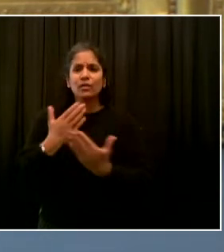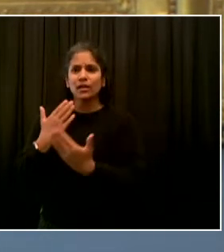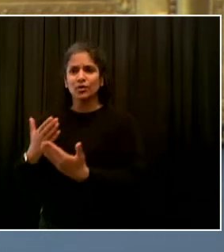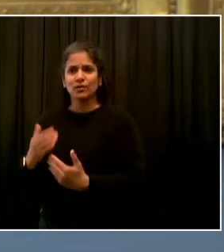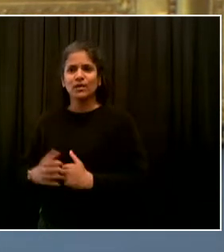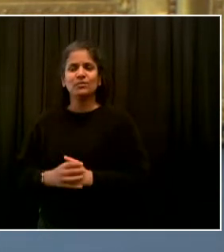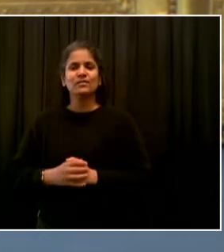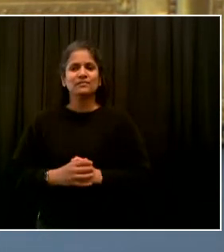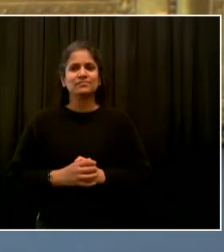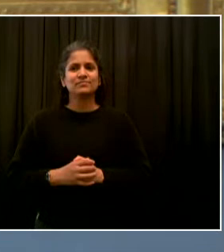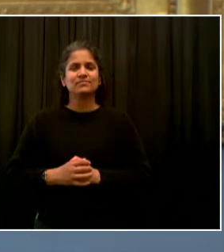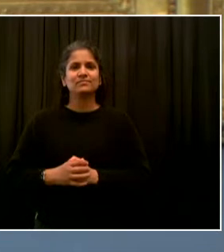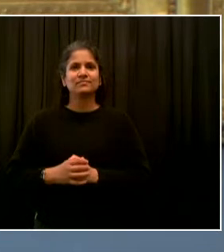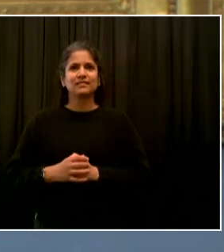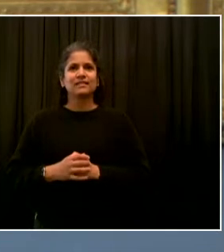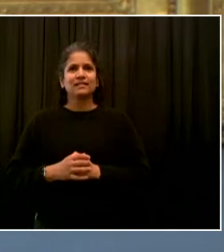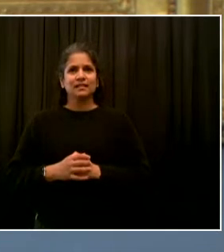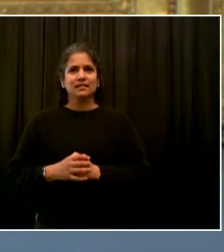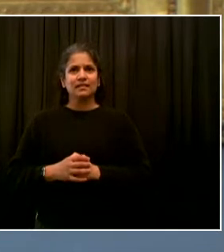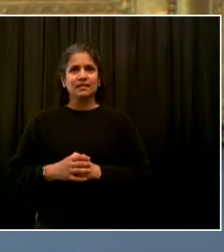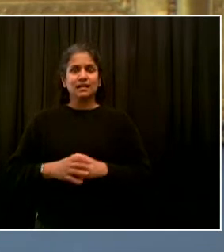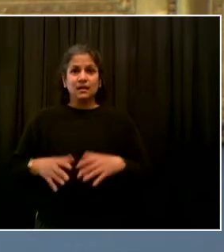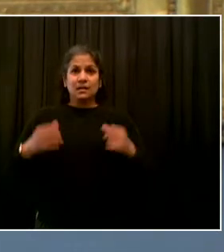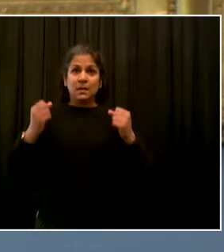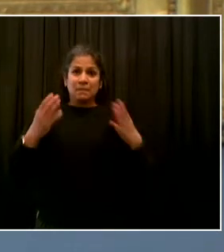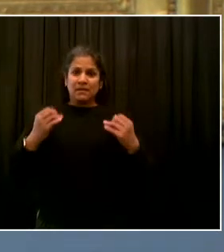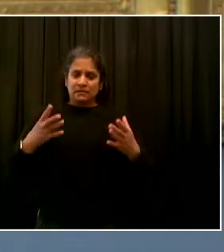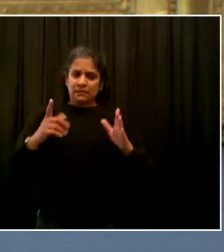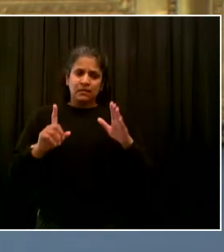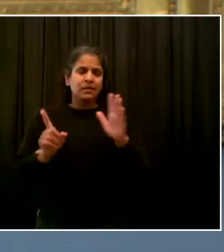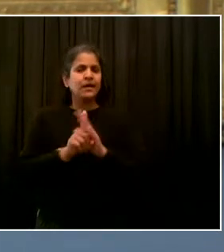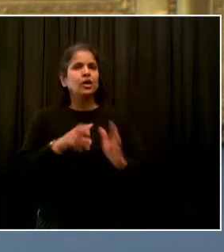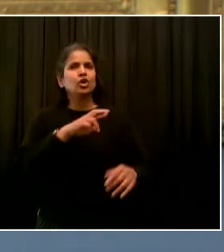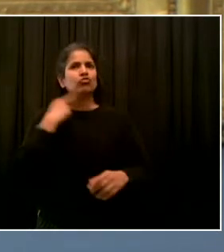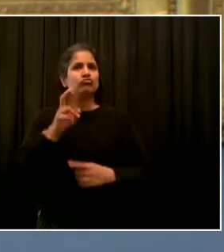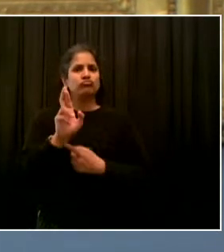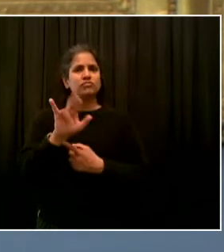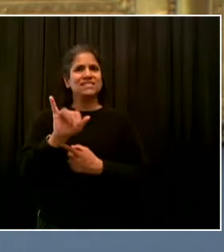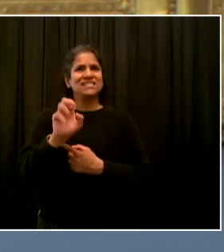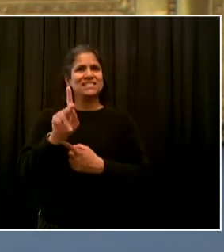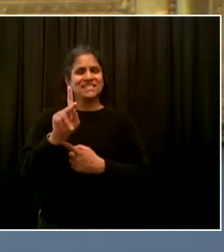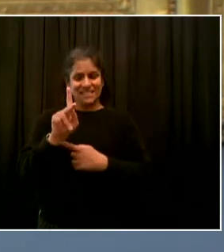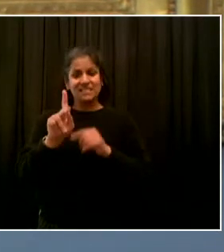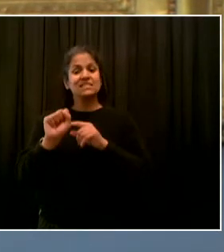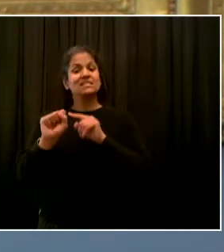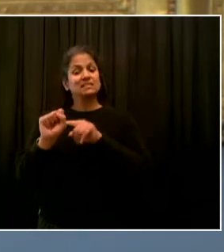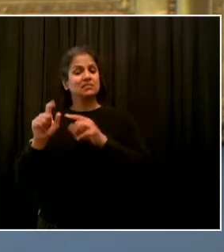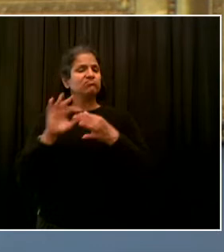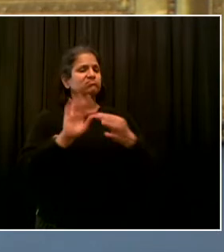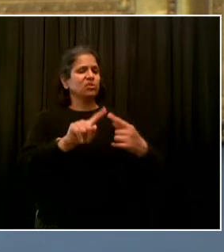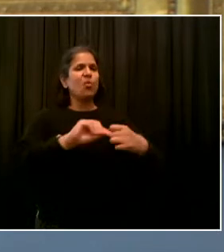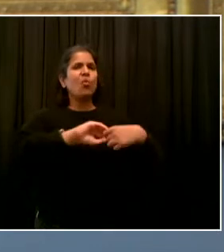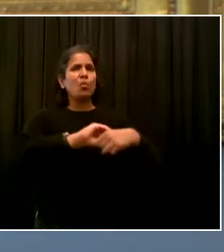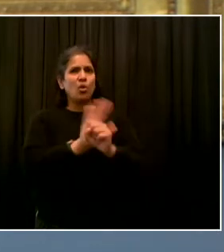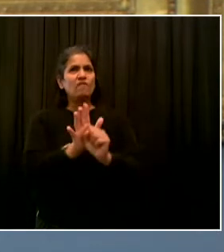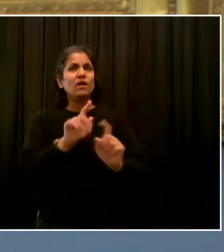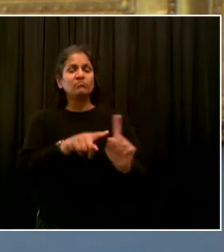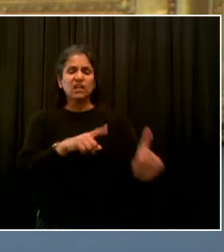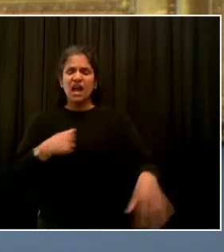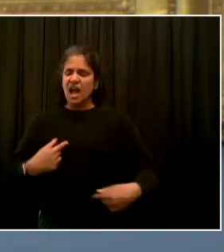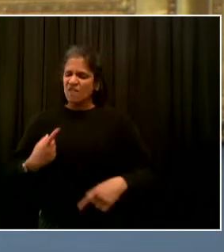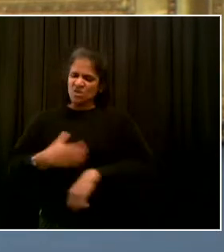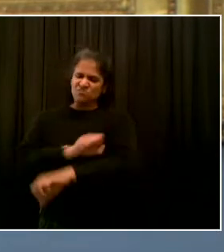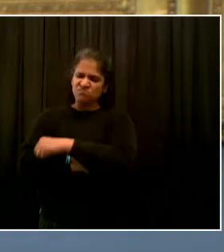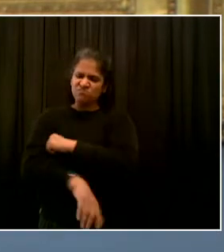Many risks we have to overcome with COVID, but we remain committed to assisting and responding as needed. Here in New